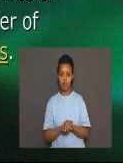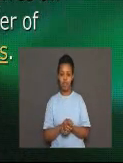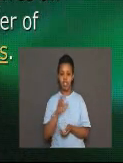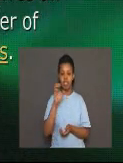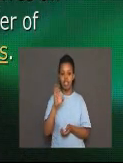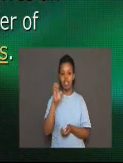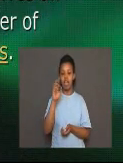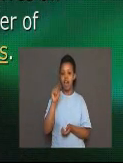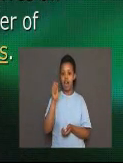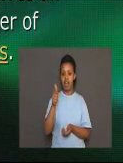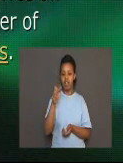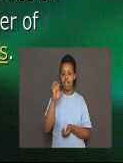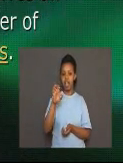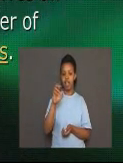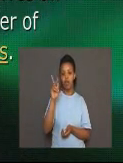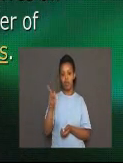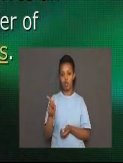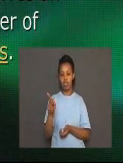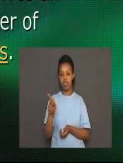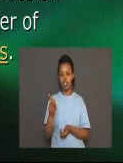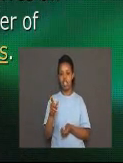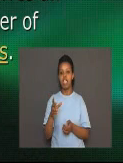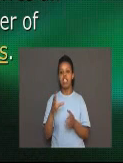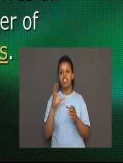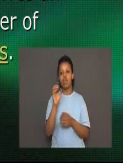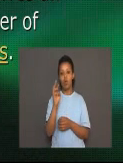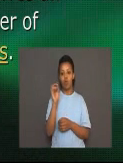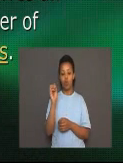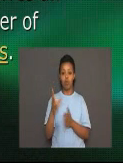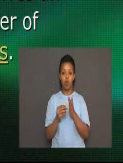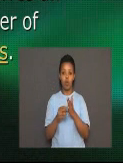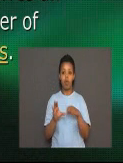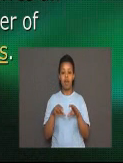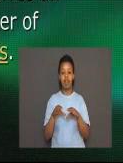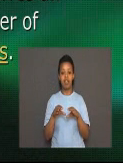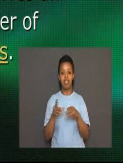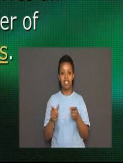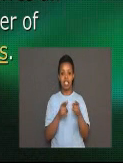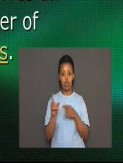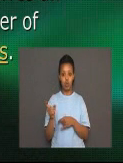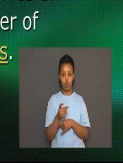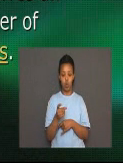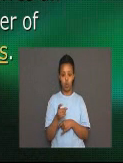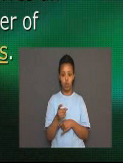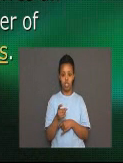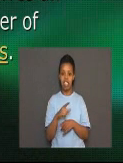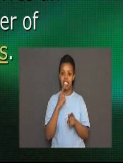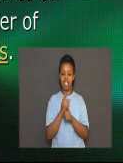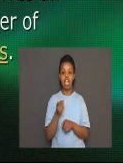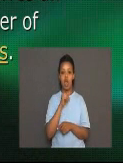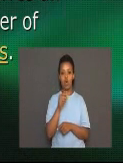Aneuploidy is a chromosomal mutation that involves an abnormal number